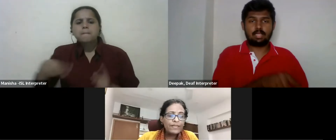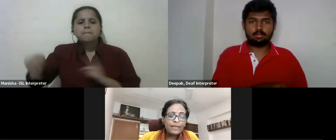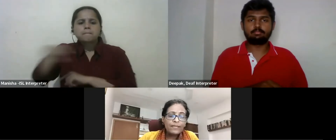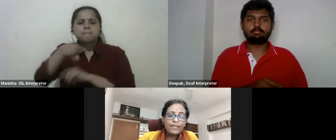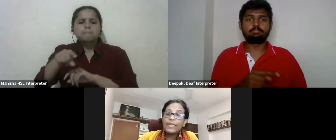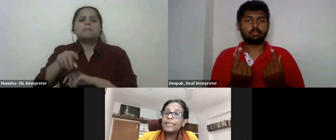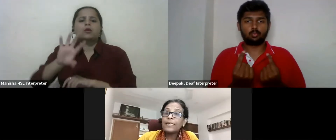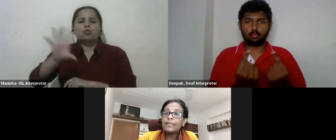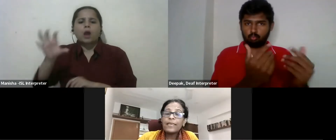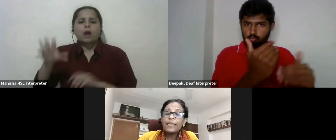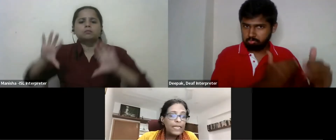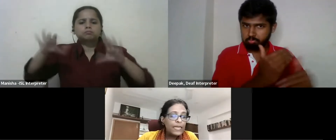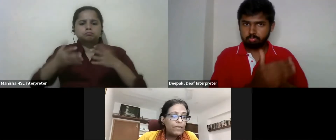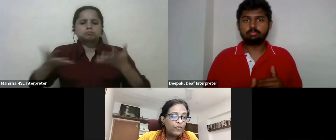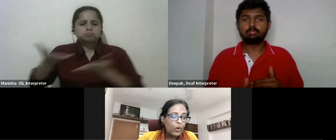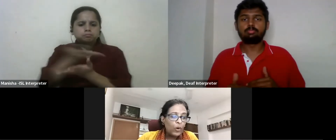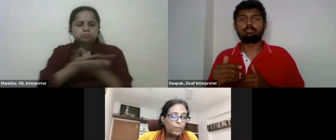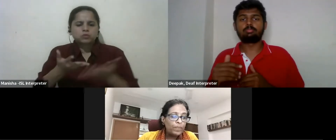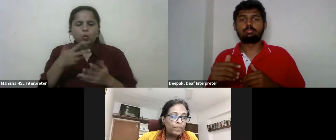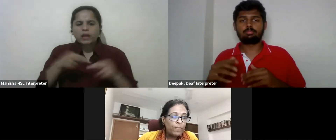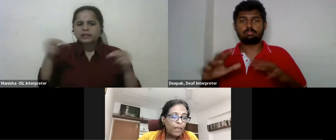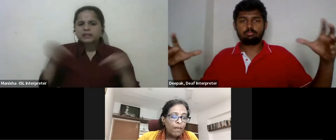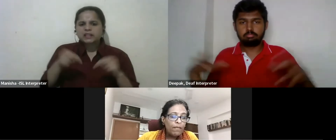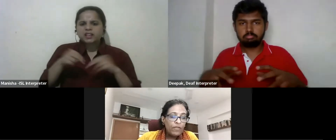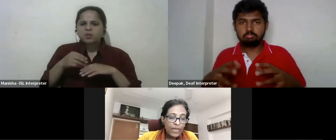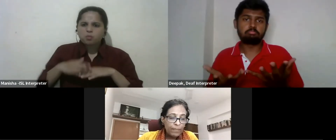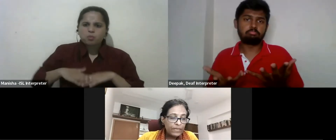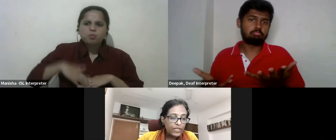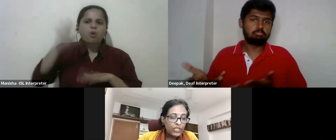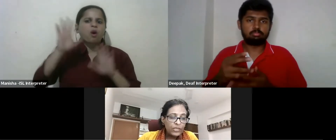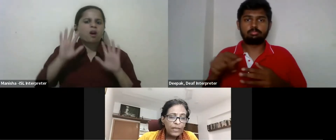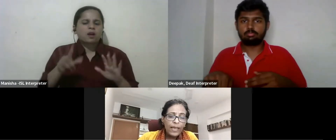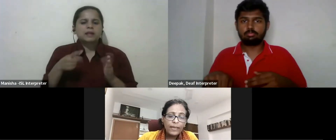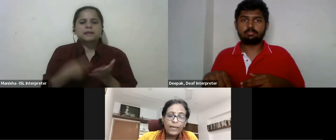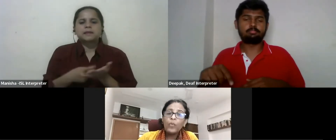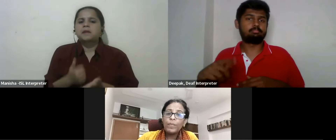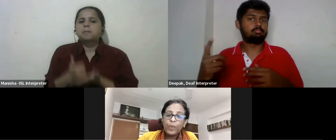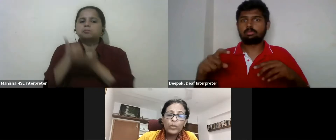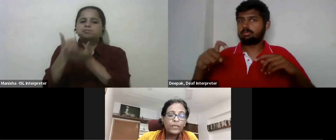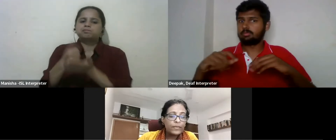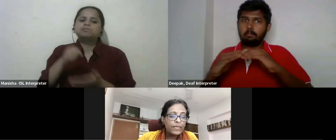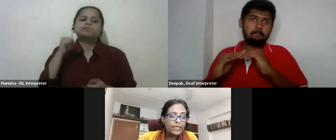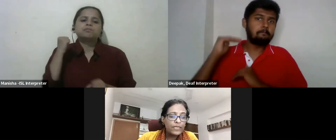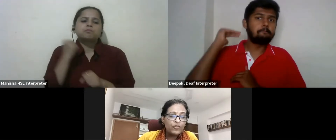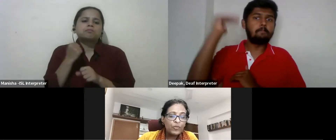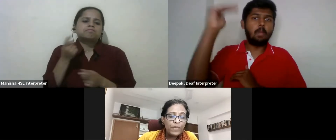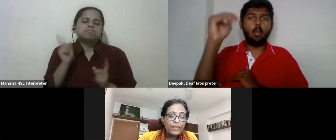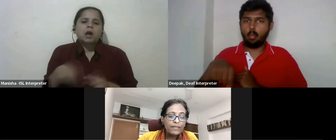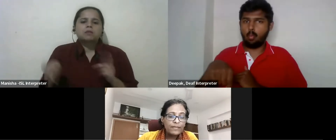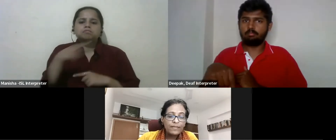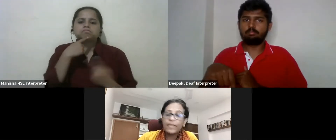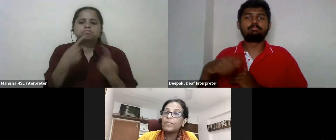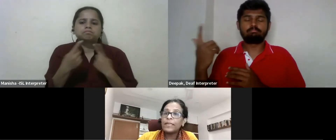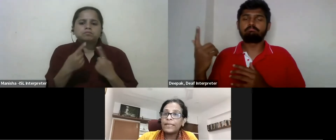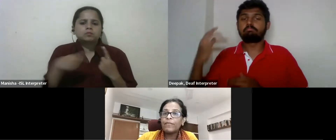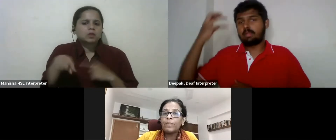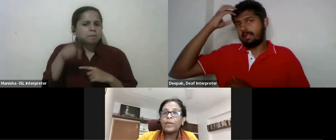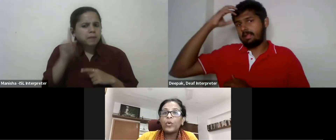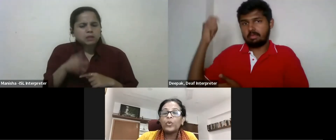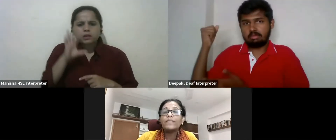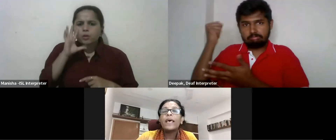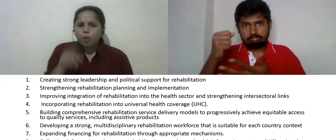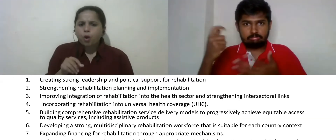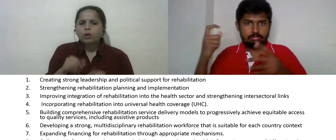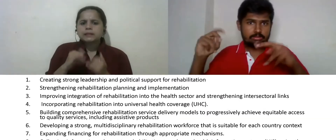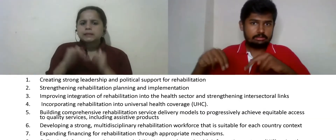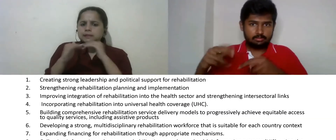to discuss the increasing need for rehabilitation and how important it is to meet the Sustainable Development